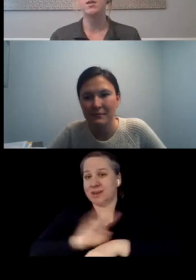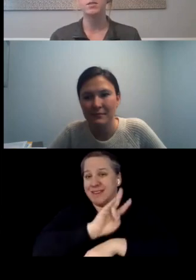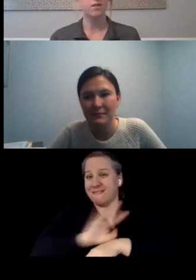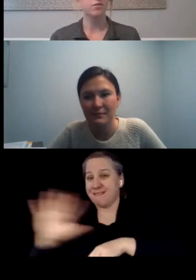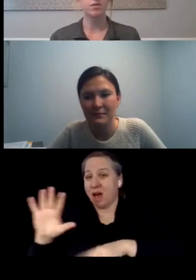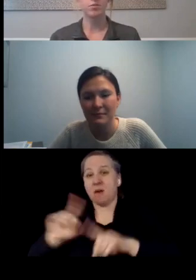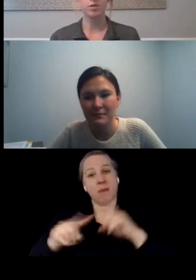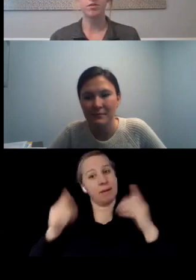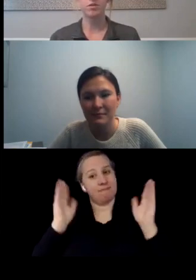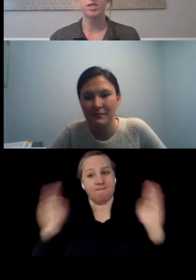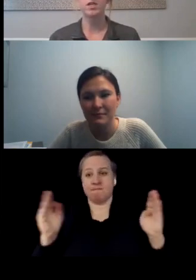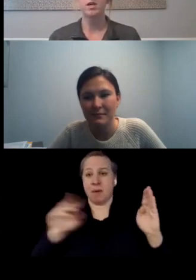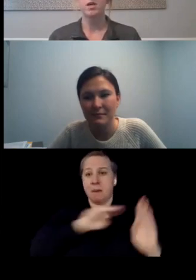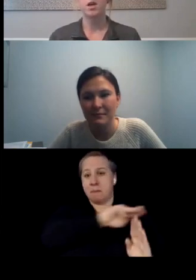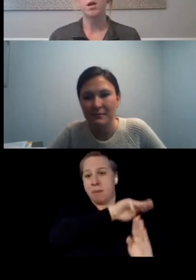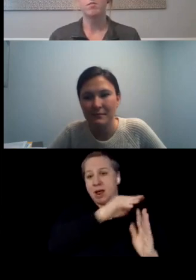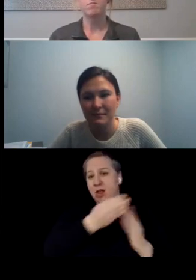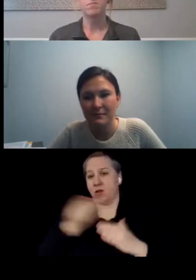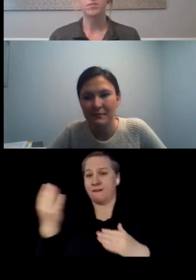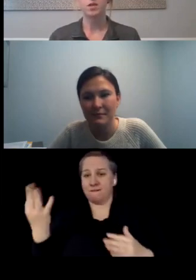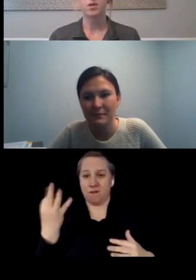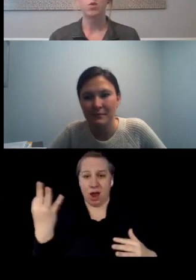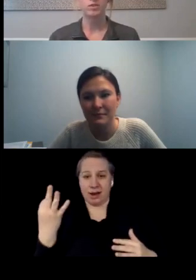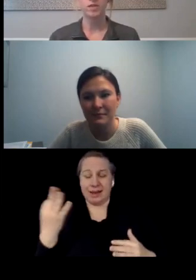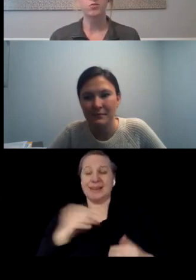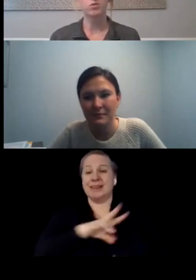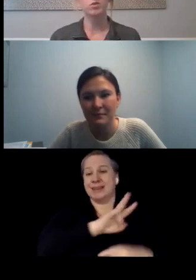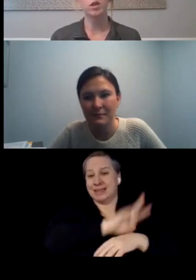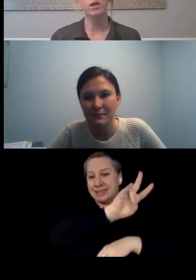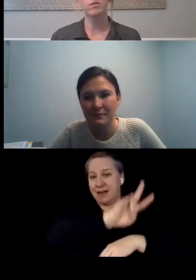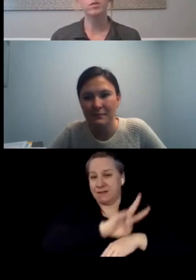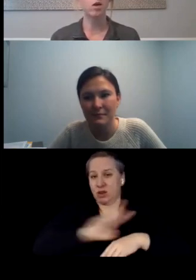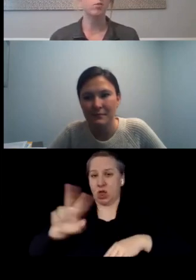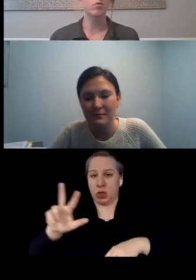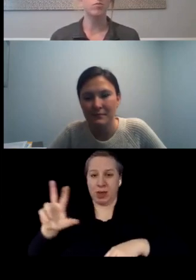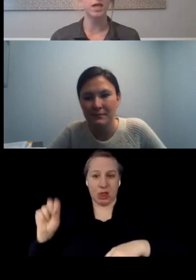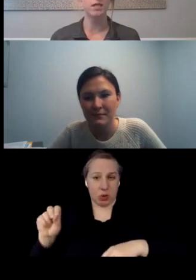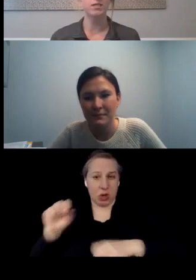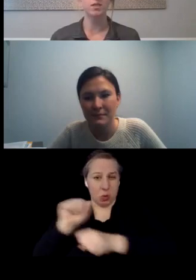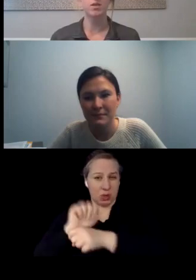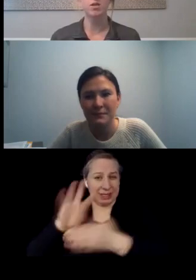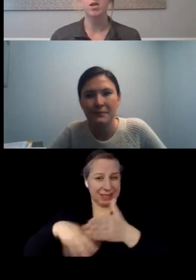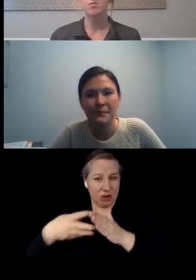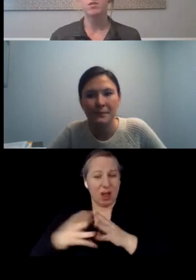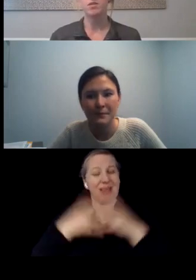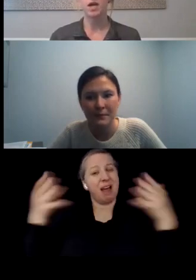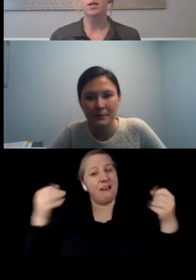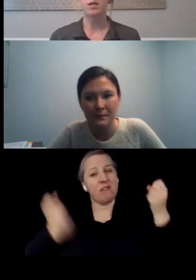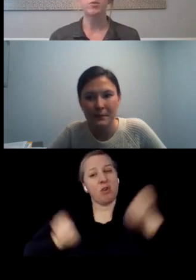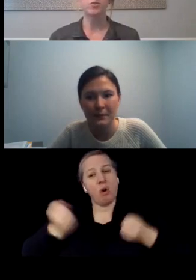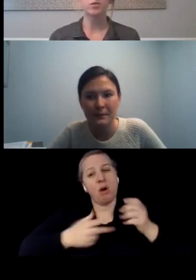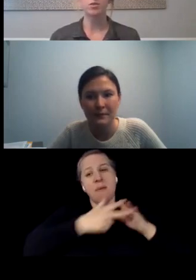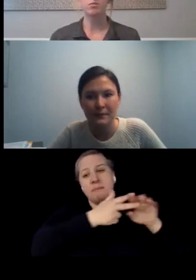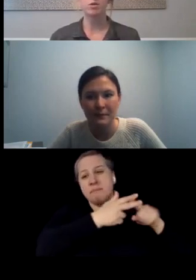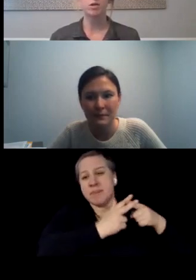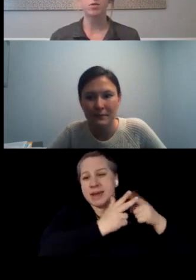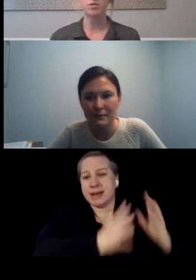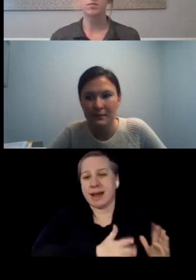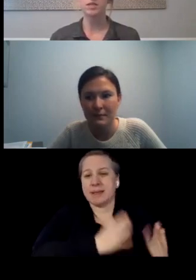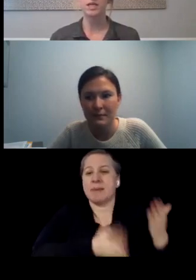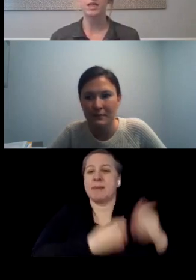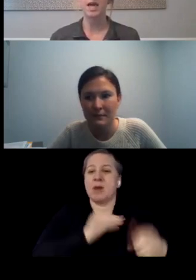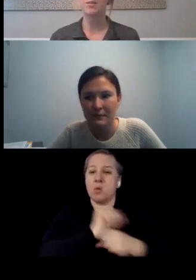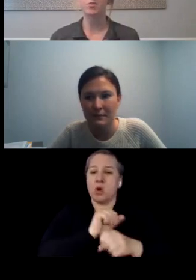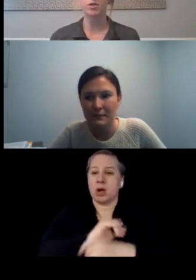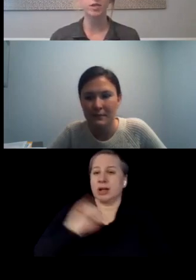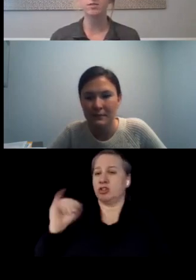Friday, 7 to 3:30 work schedule. So a lot of these automotive mechanics that are maybe at like a Jiffy Lube or